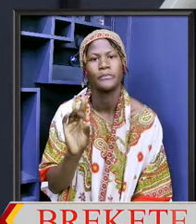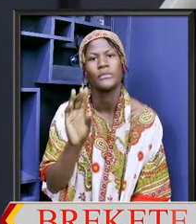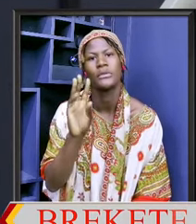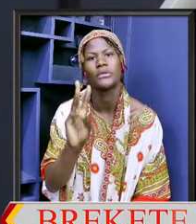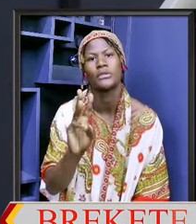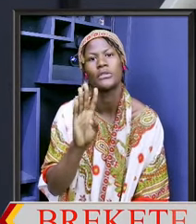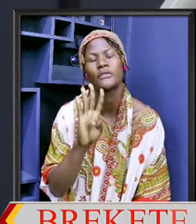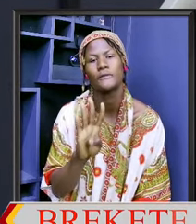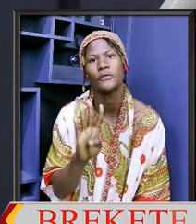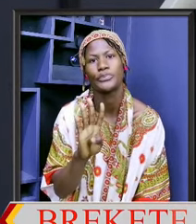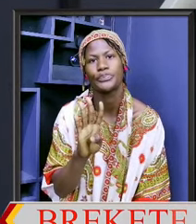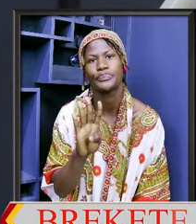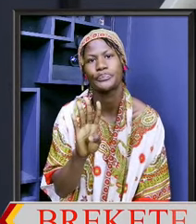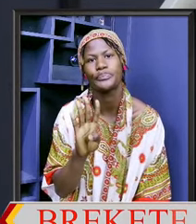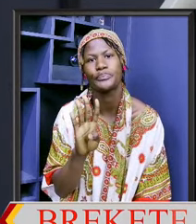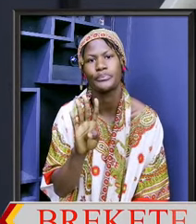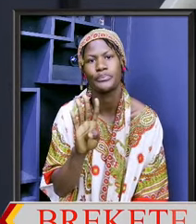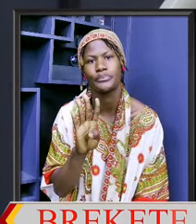64